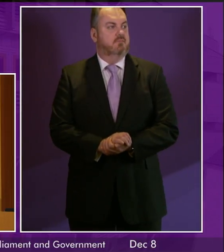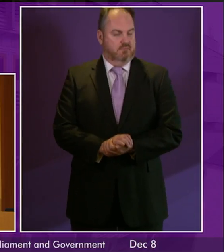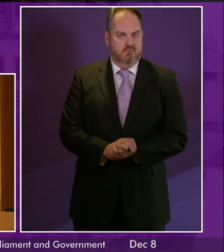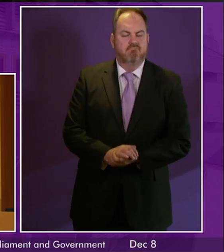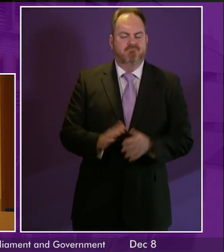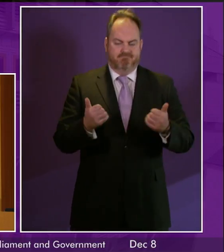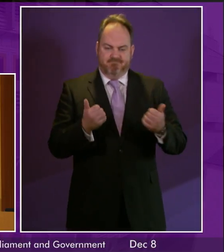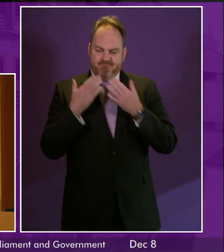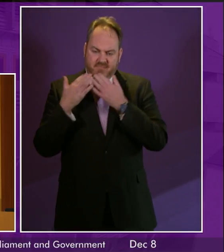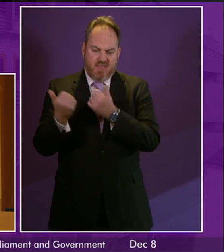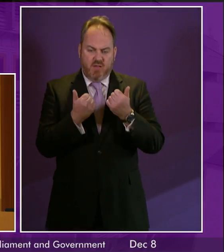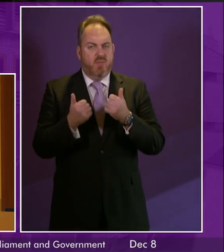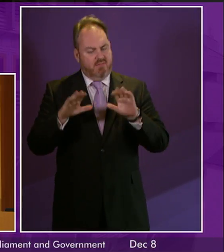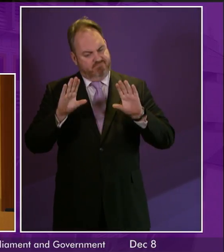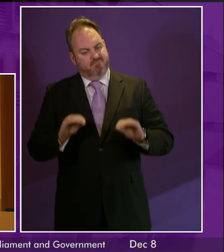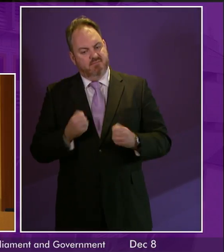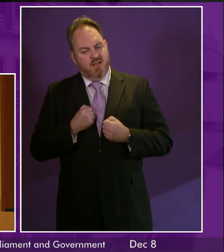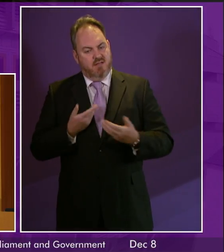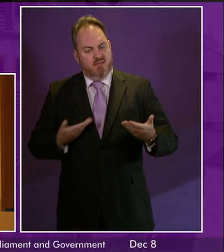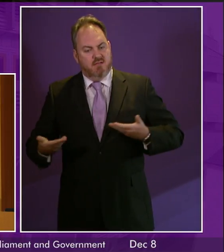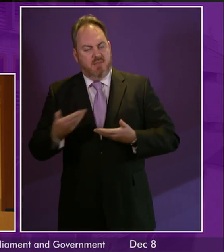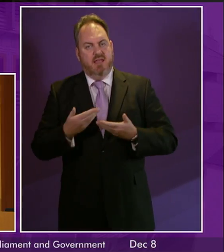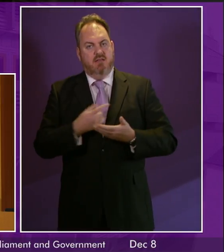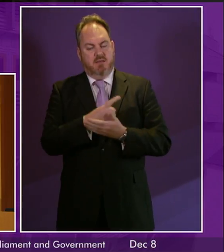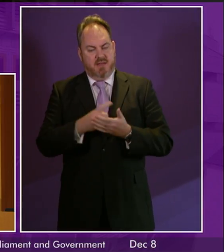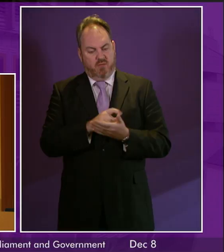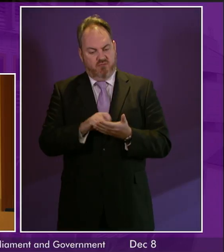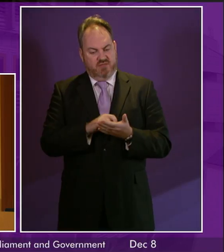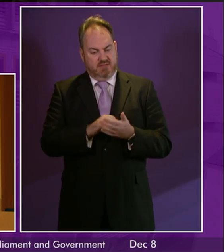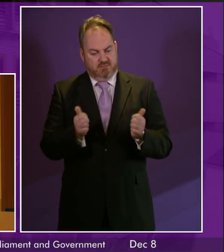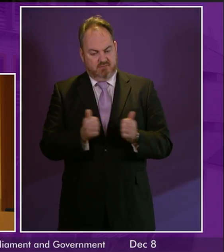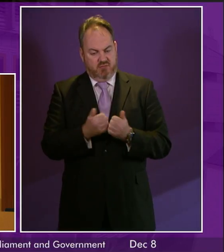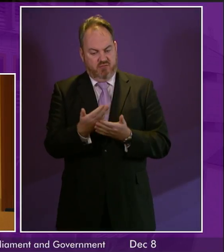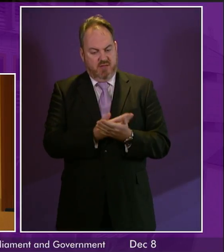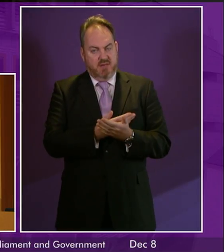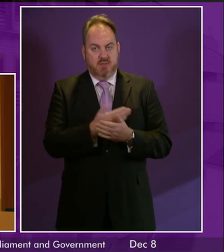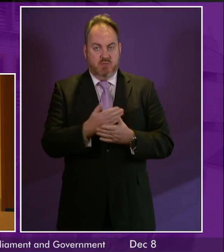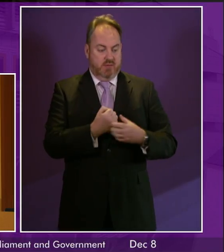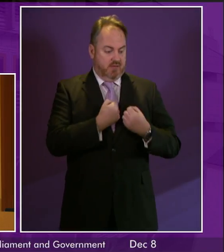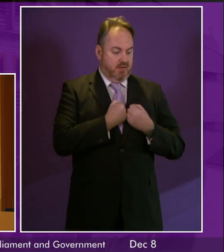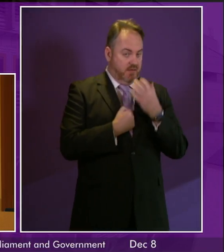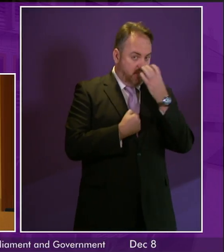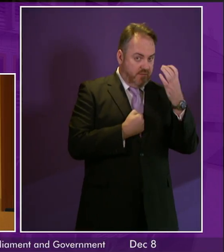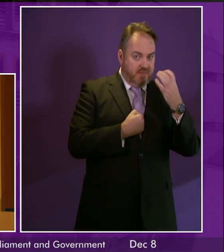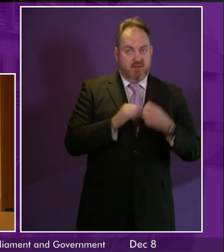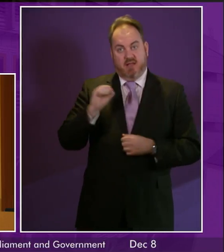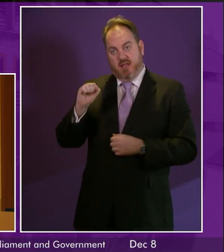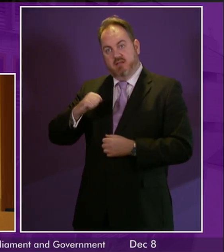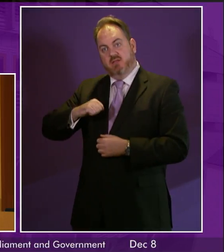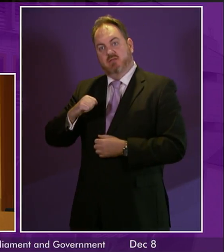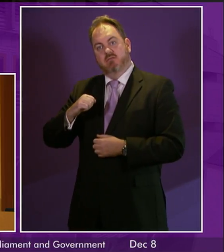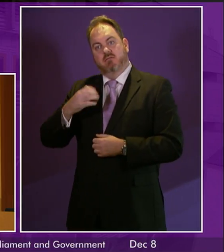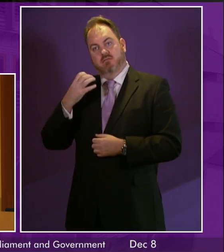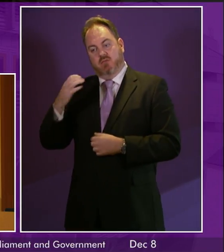Thank you. That concludes our debate on a written agreement between the Scottish Parliament and the Scottish Government. Can I also thank our signers